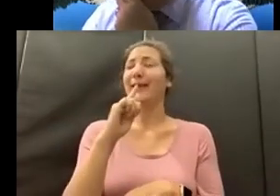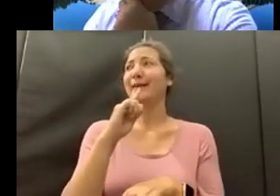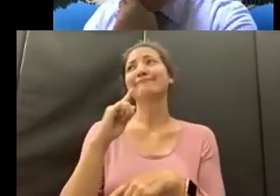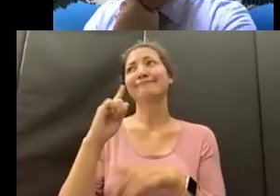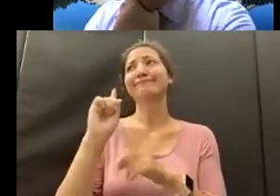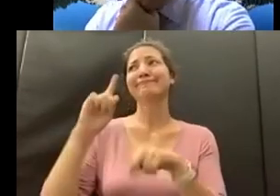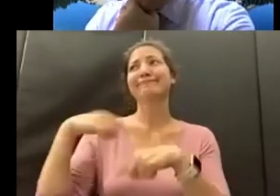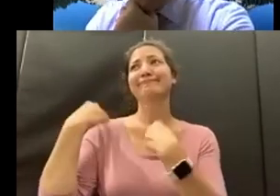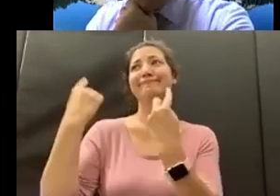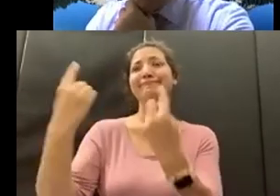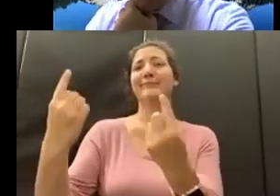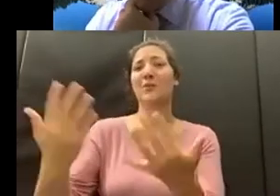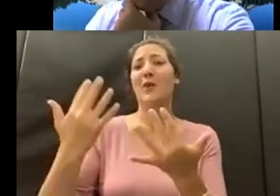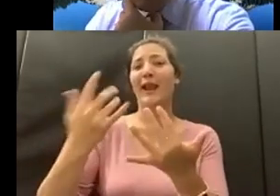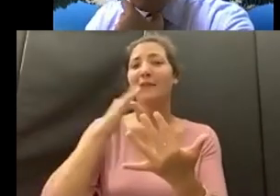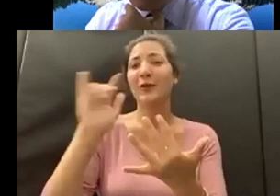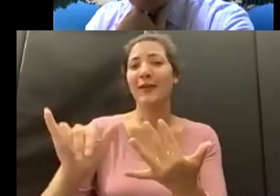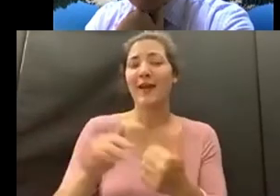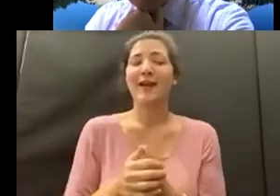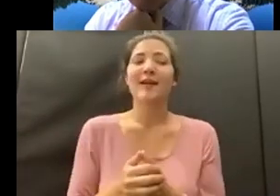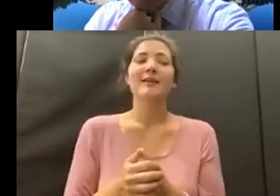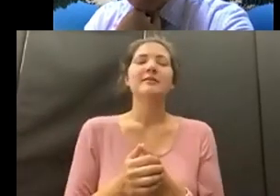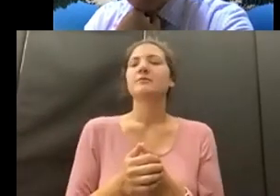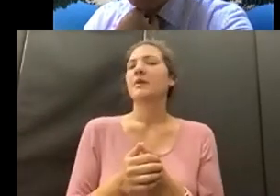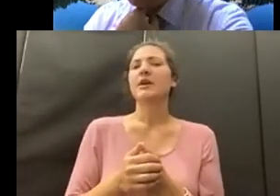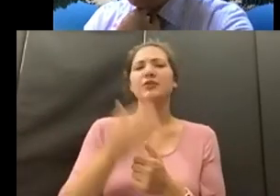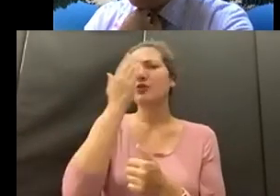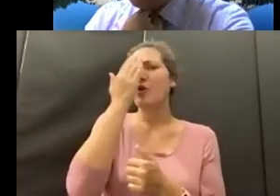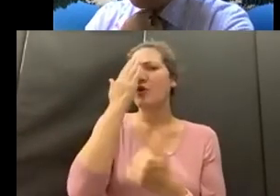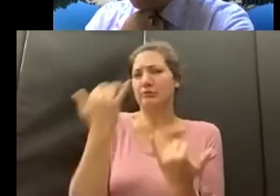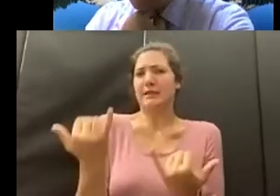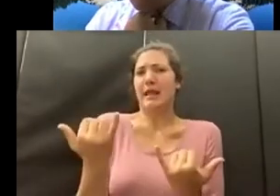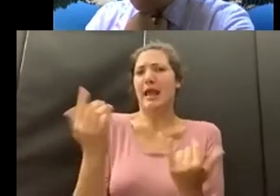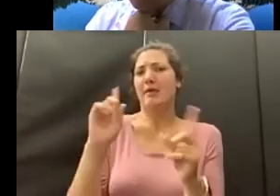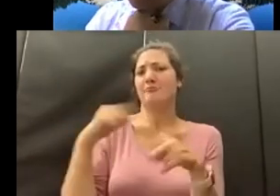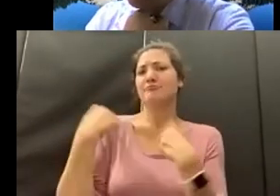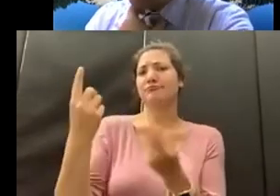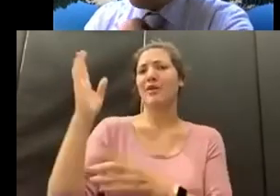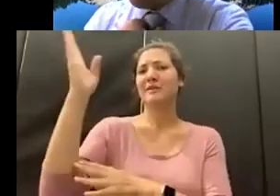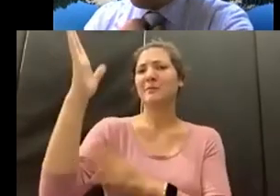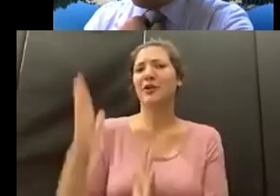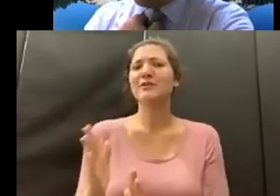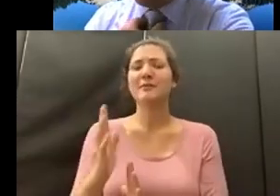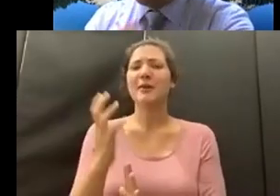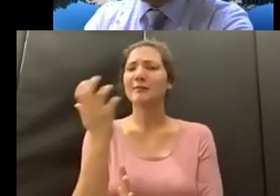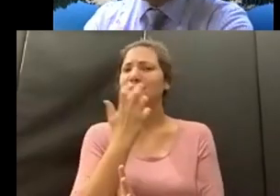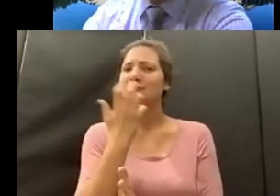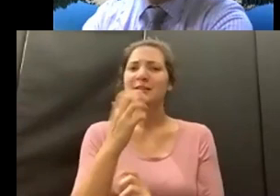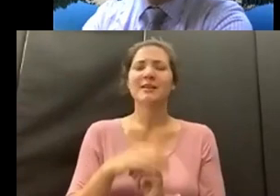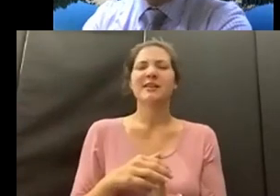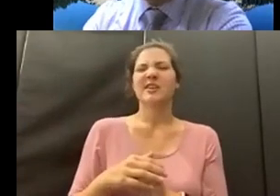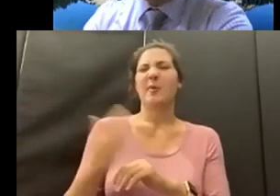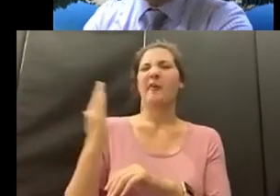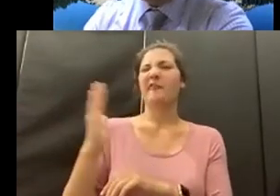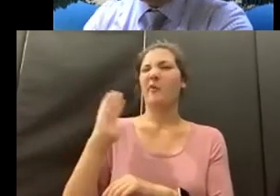today have been fantastic. Earlier we heard from, I believe it was Debbie and Christina, and they were talking about this